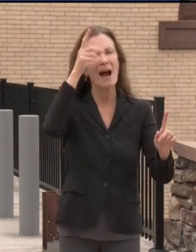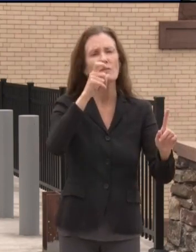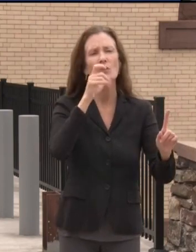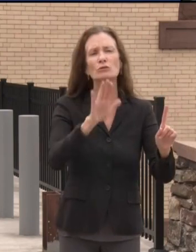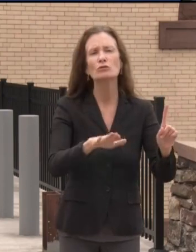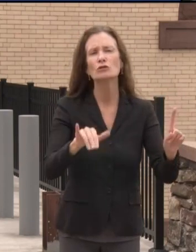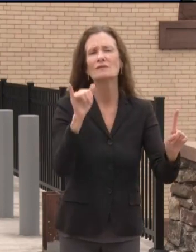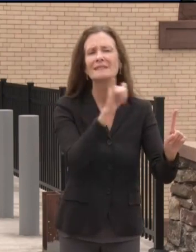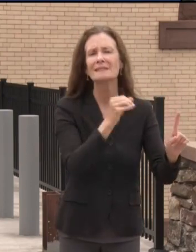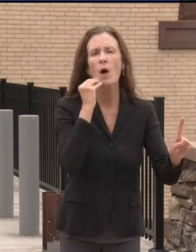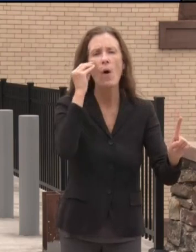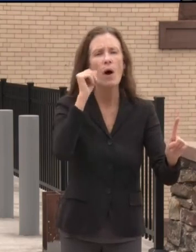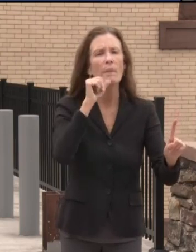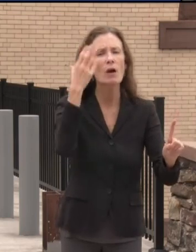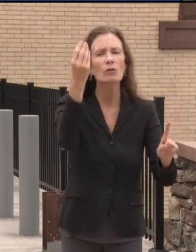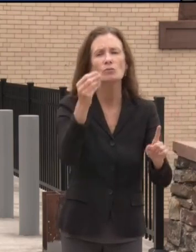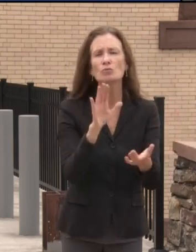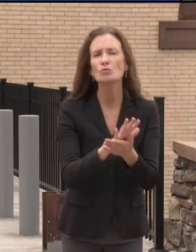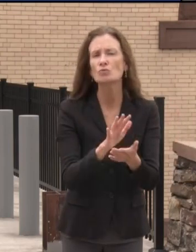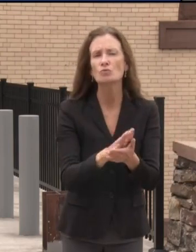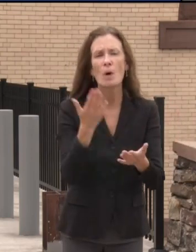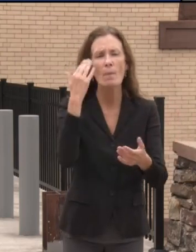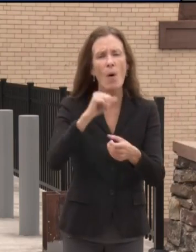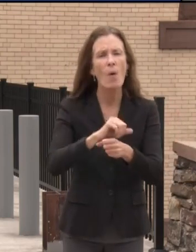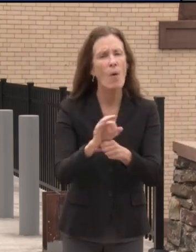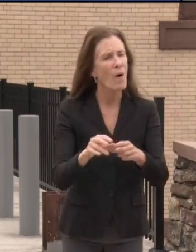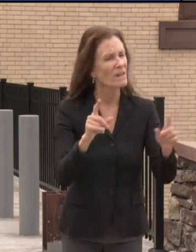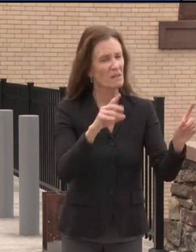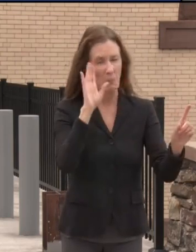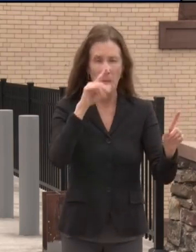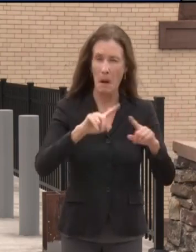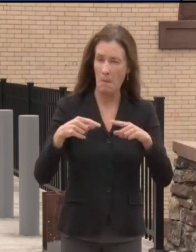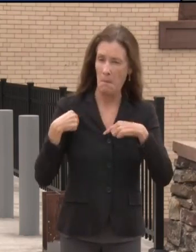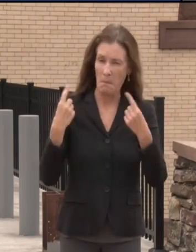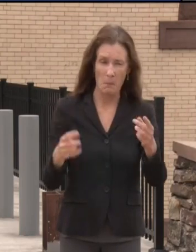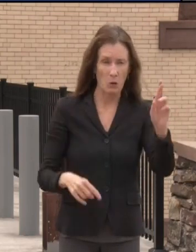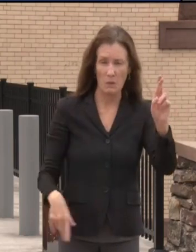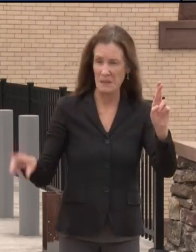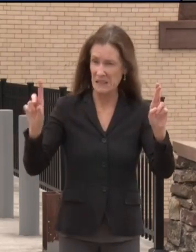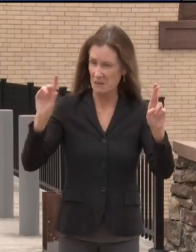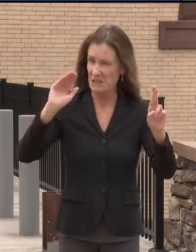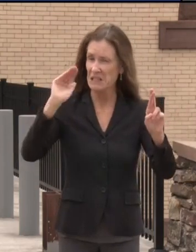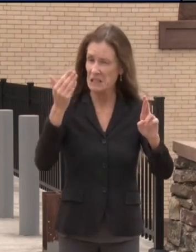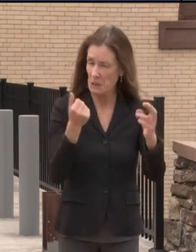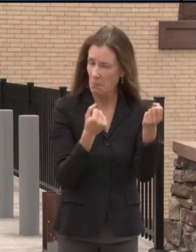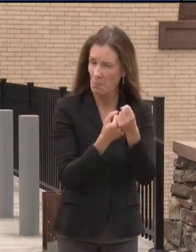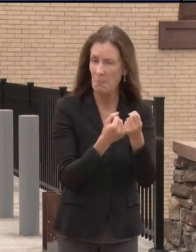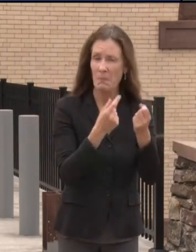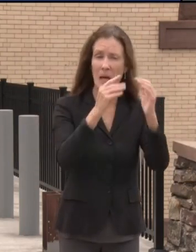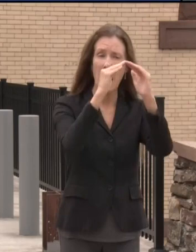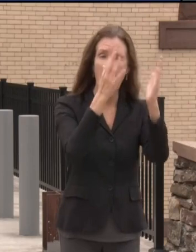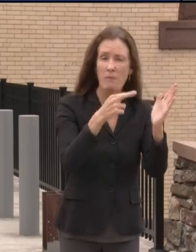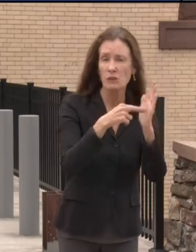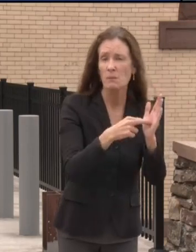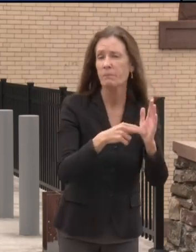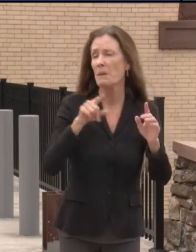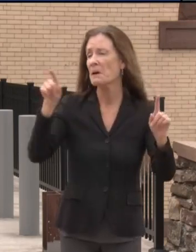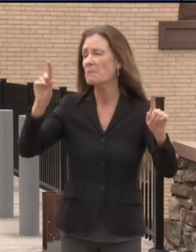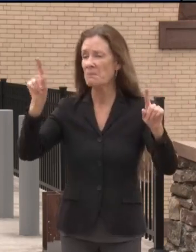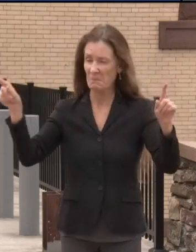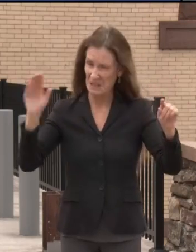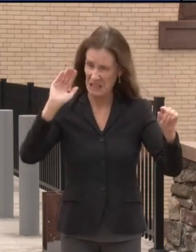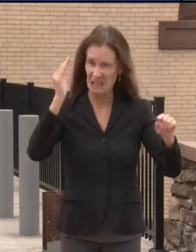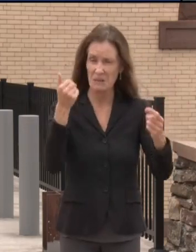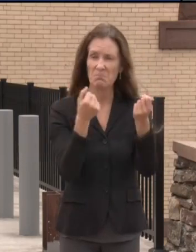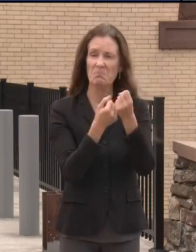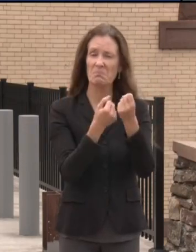support. I think Representative Schlossberg mentioned that earlier, bicameral bipartisan. I think that the governor's